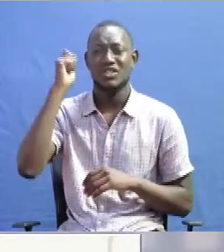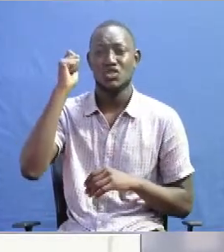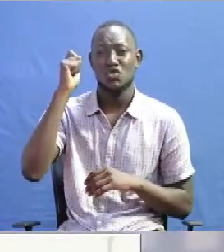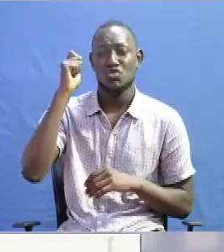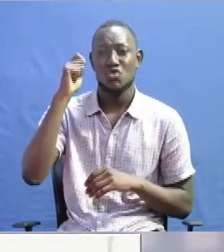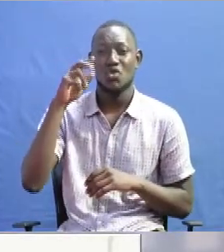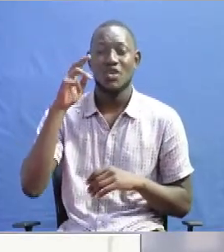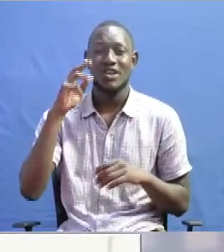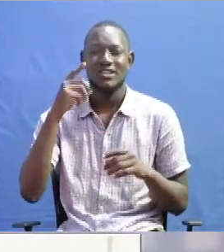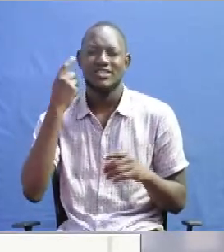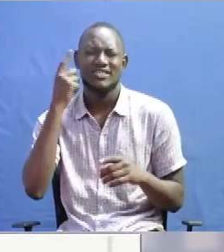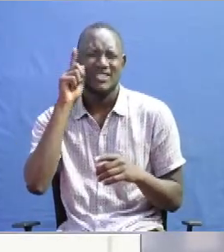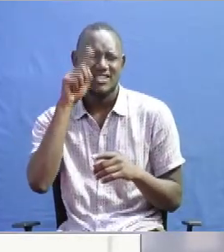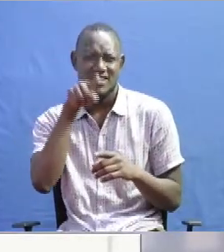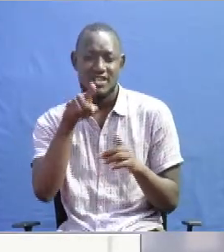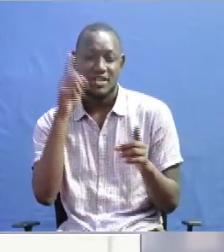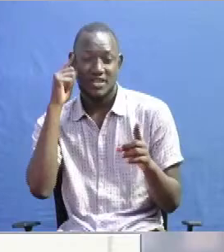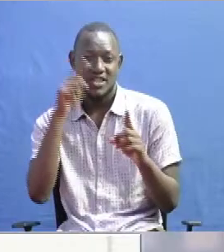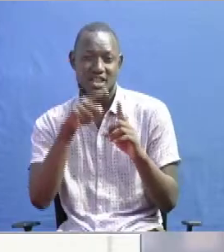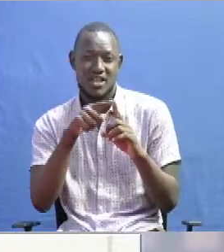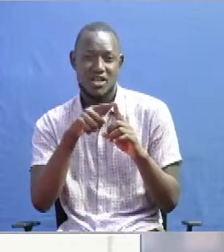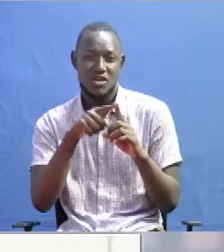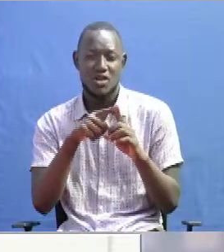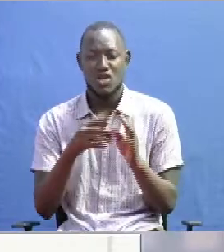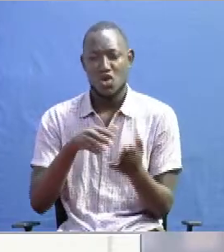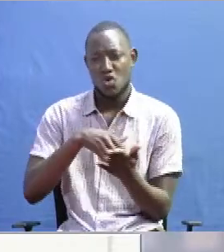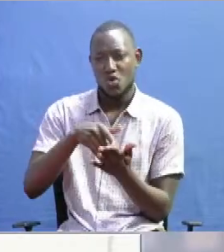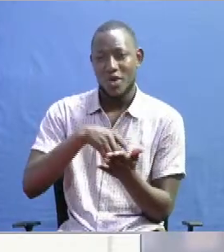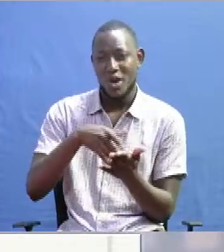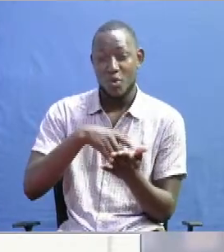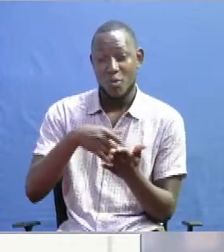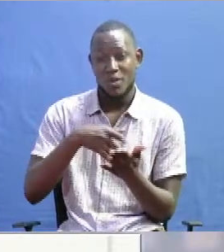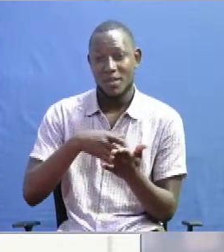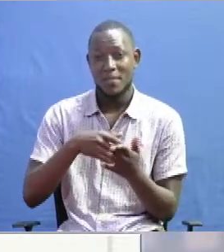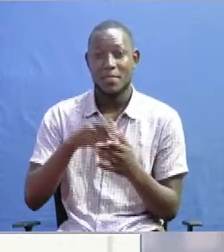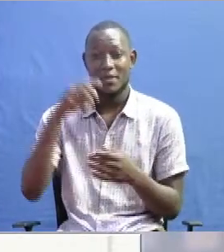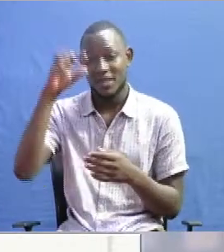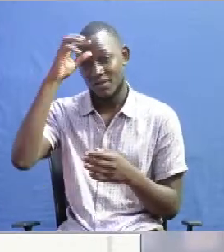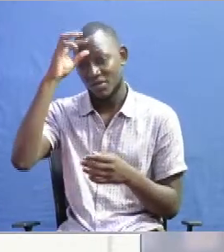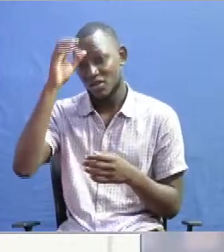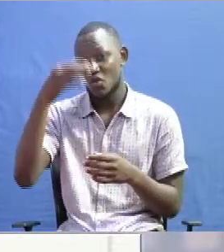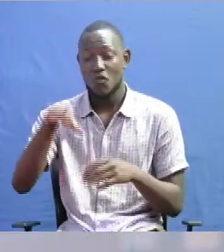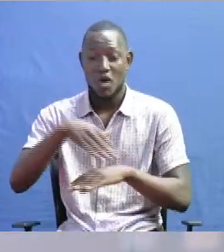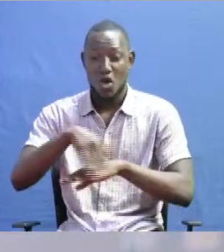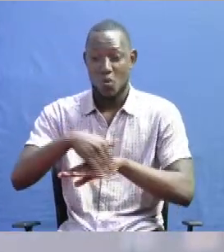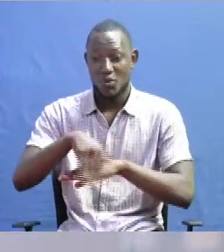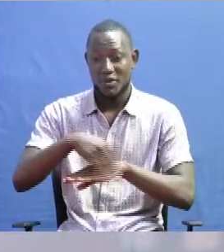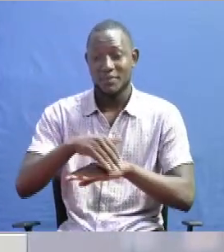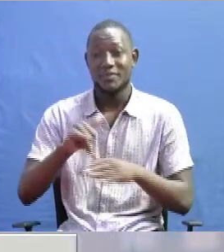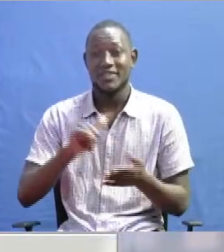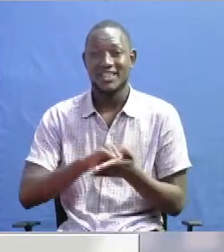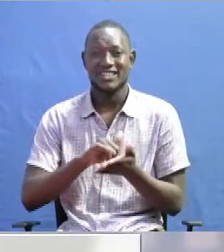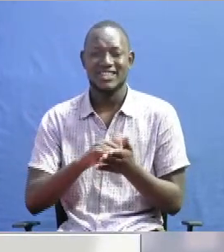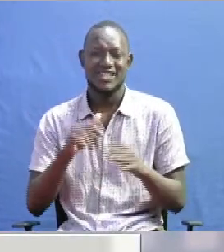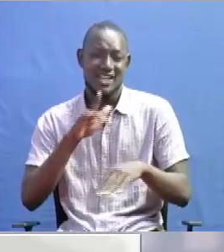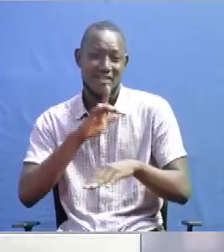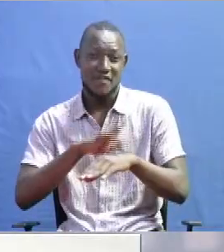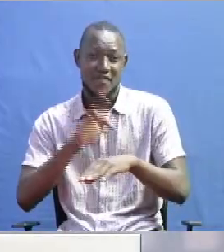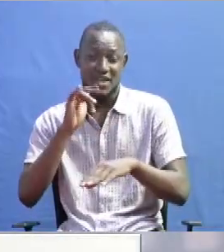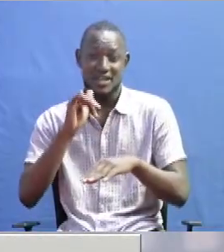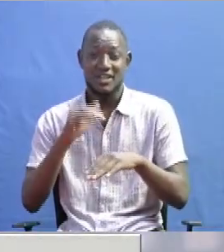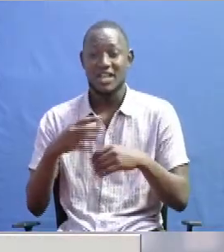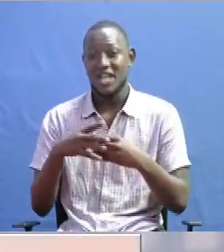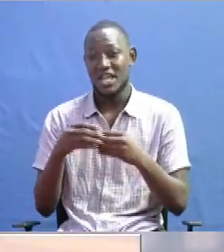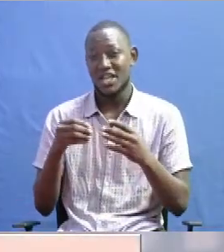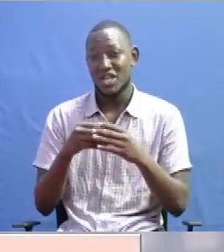tension, this is where there is a weak governance over borders that can hinder the implementation of free movement. It is